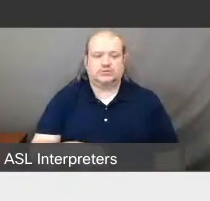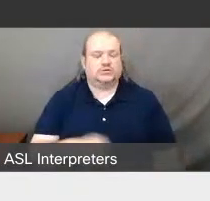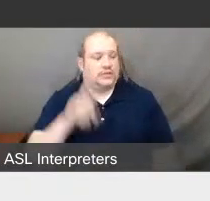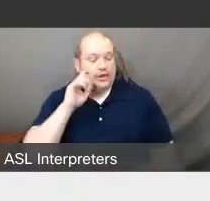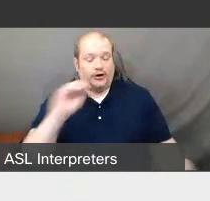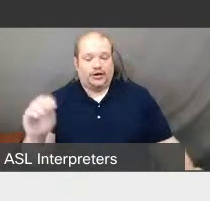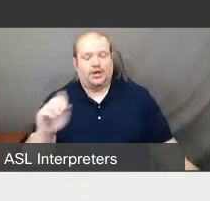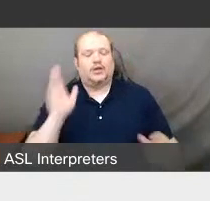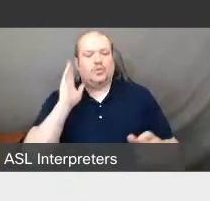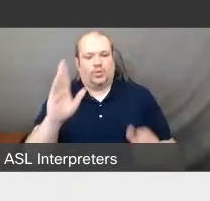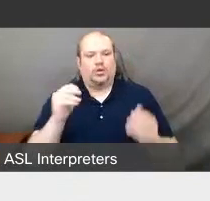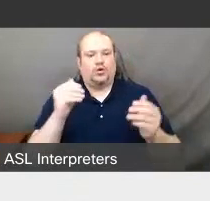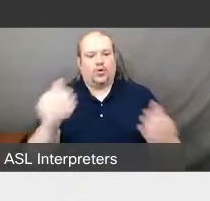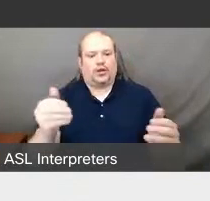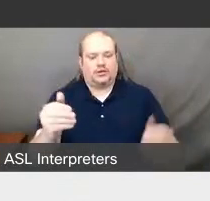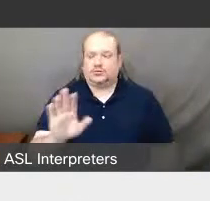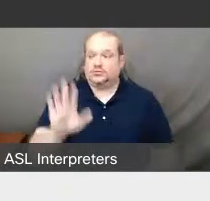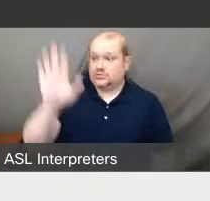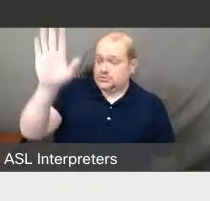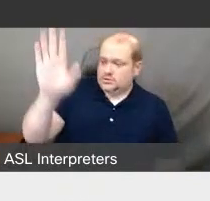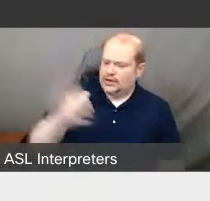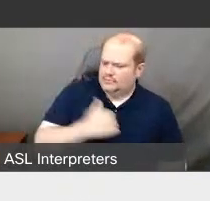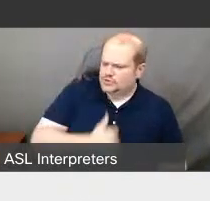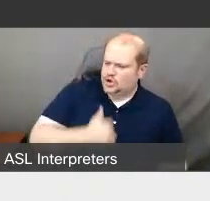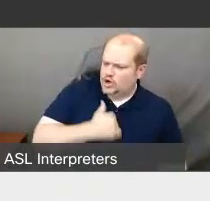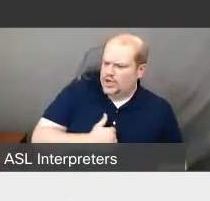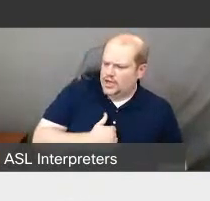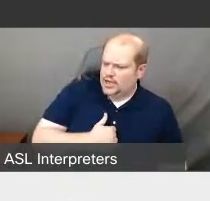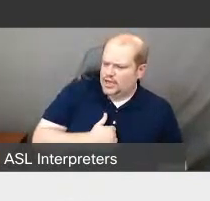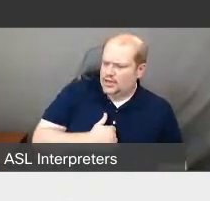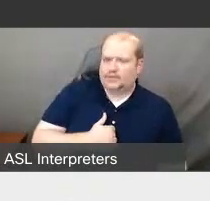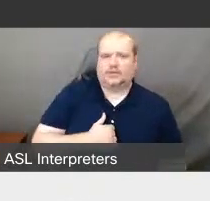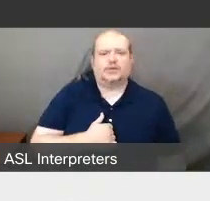Hearing none, we'll ask for a Yes. motion. Oh, sorry.